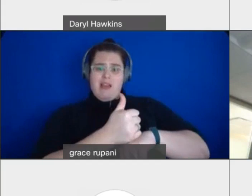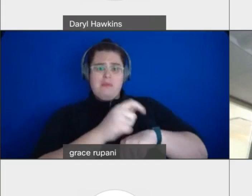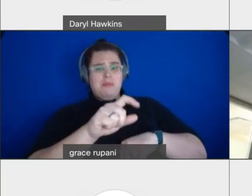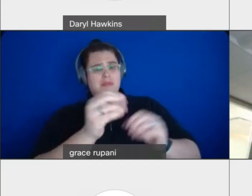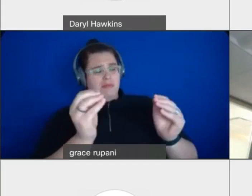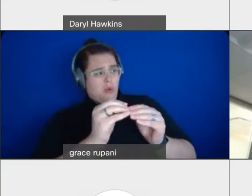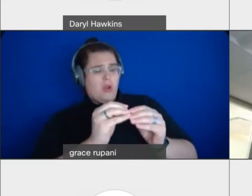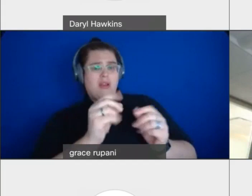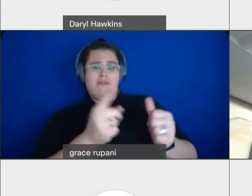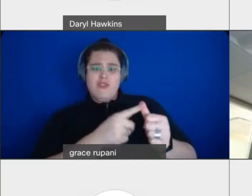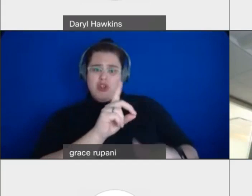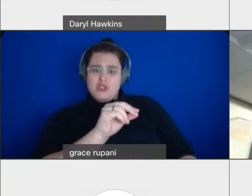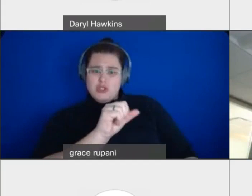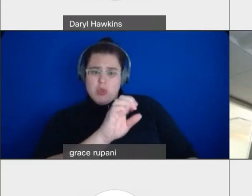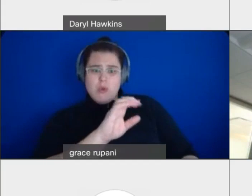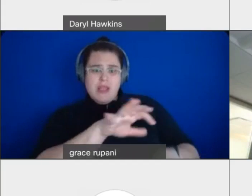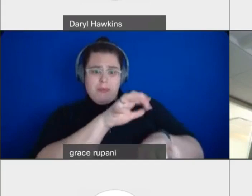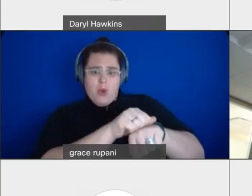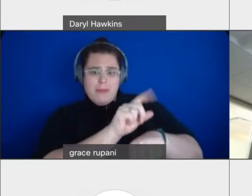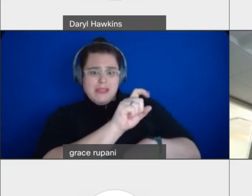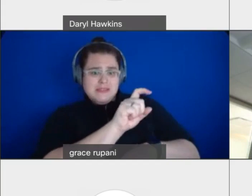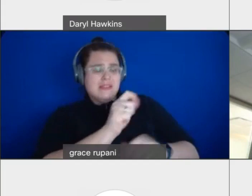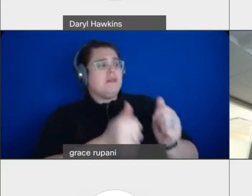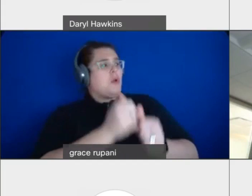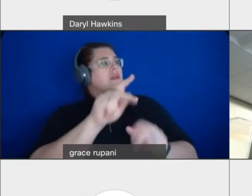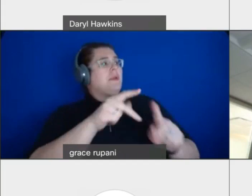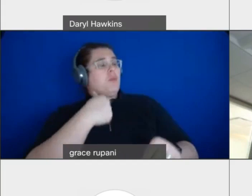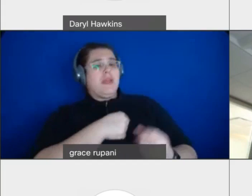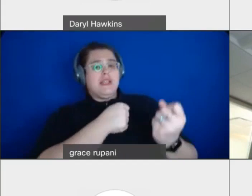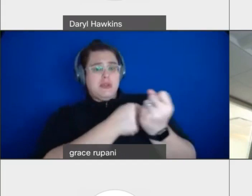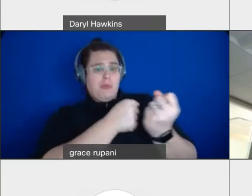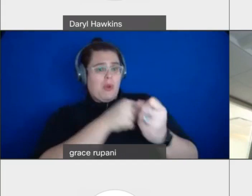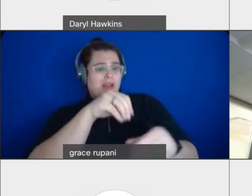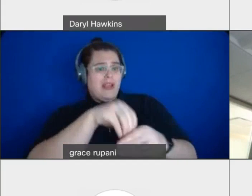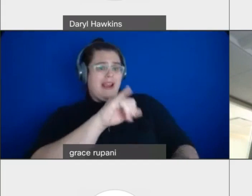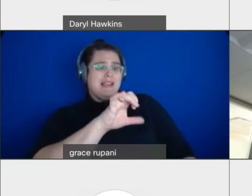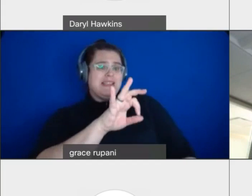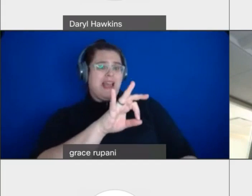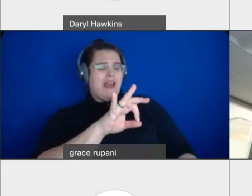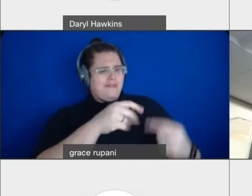first dose for most of the people we support in ICFs. And